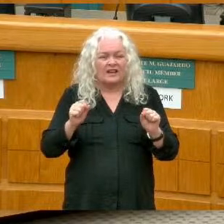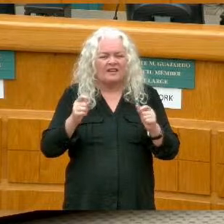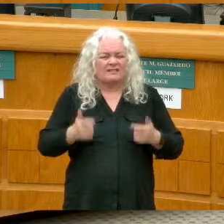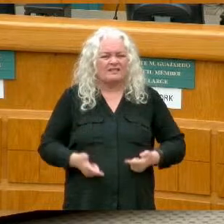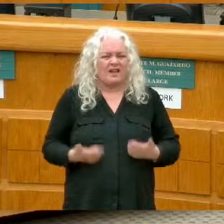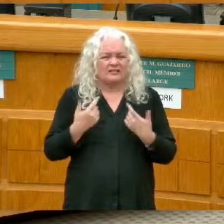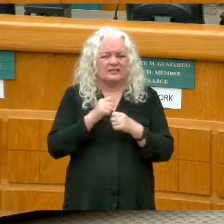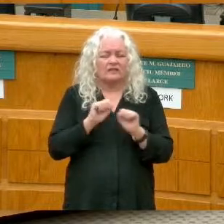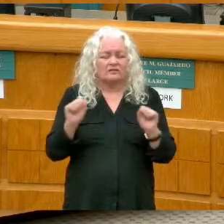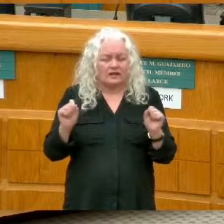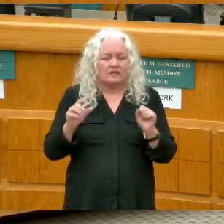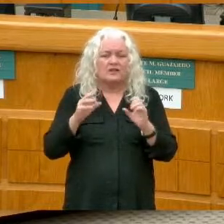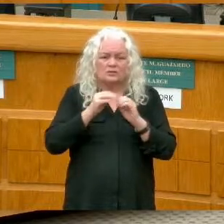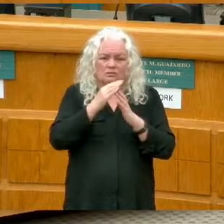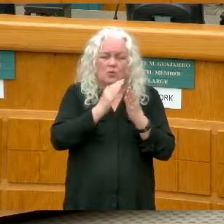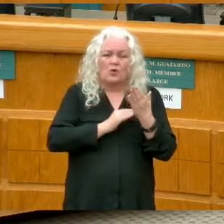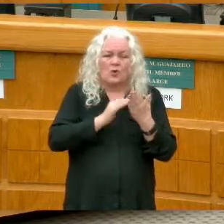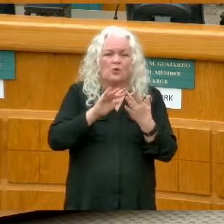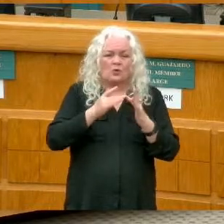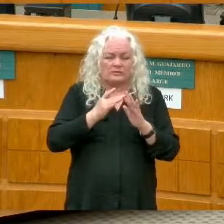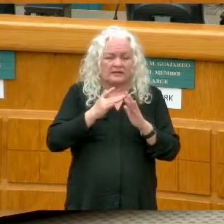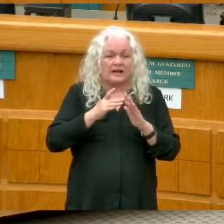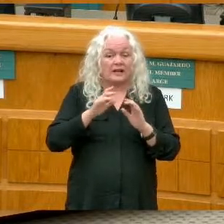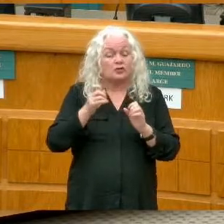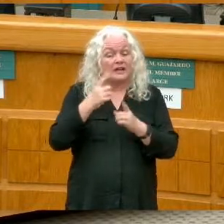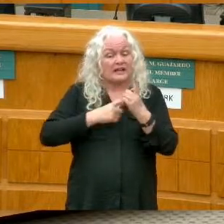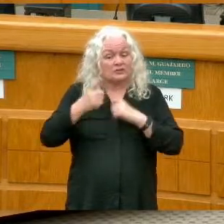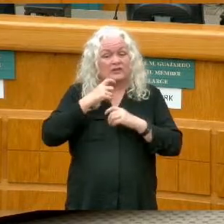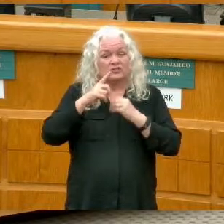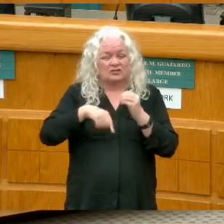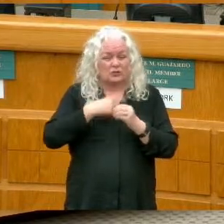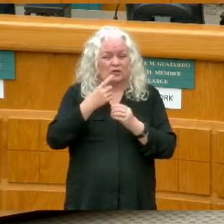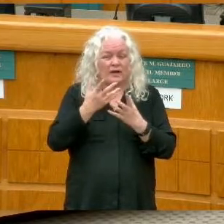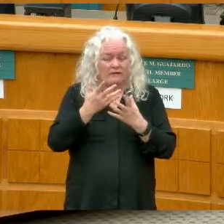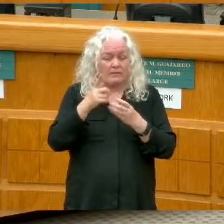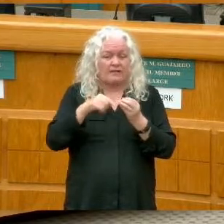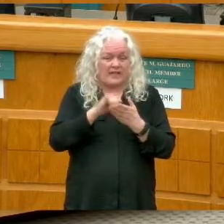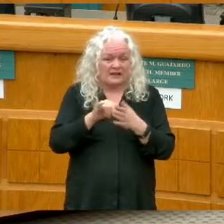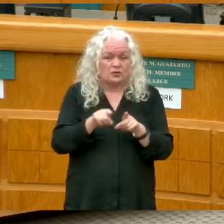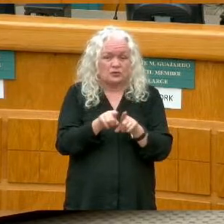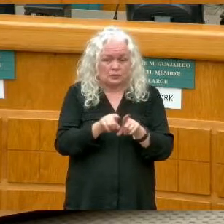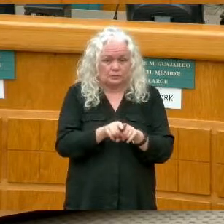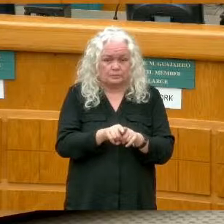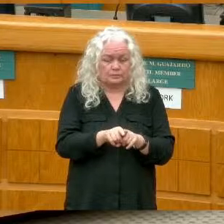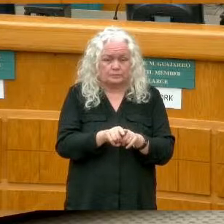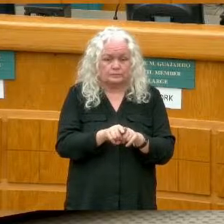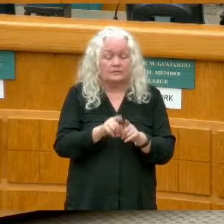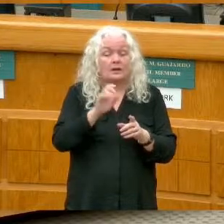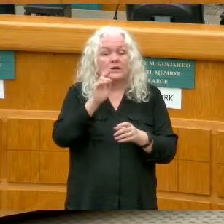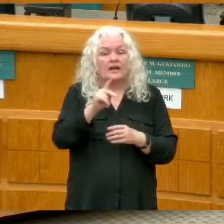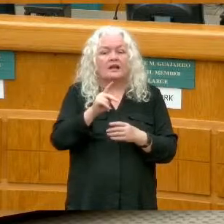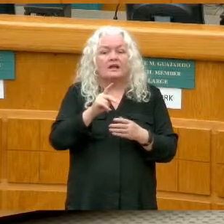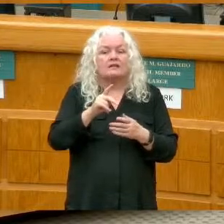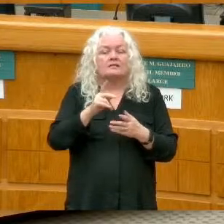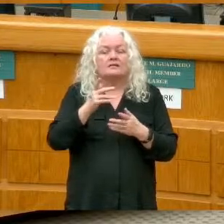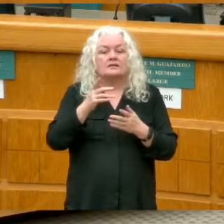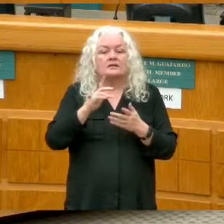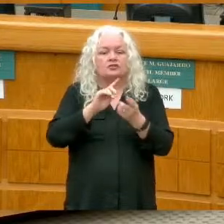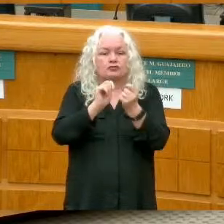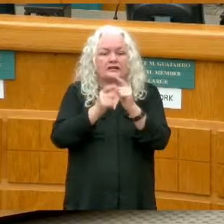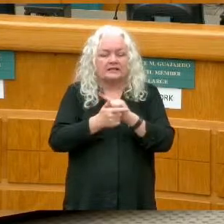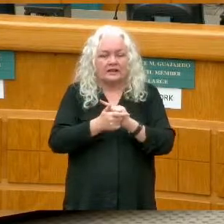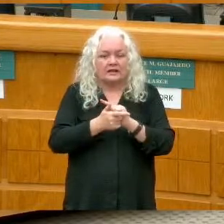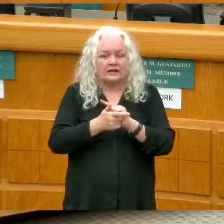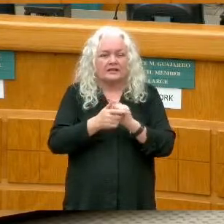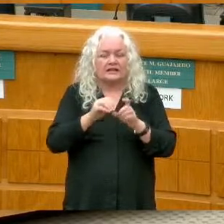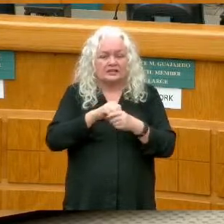And you can also ask us, the city, questions. If you have questions on them, we can help you with those. Okay, so with that, we're going to get this translated by